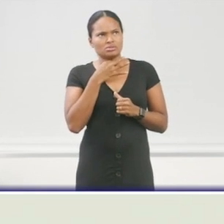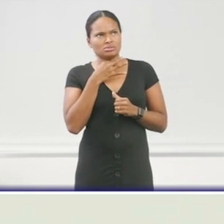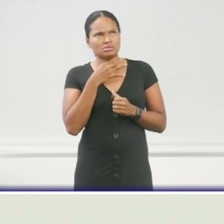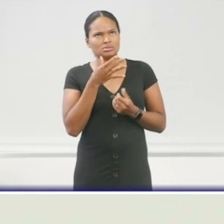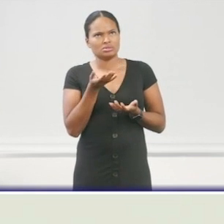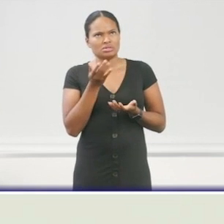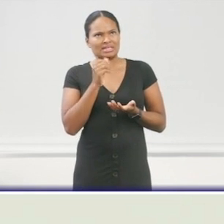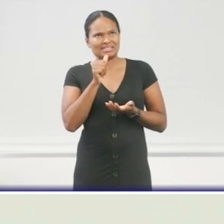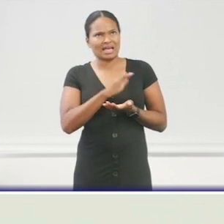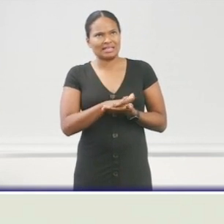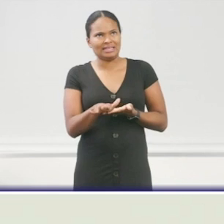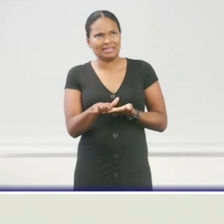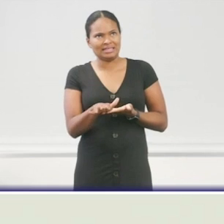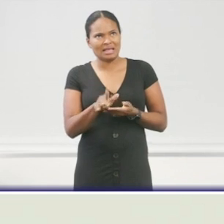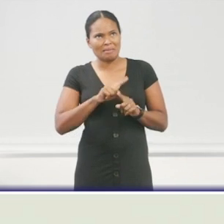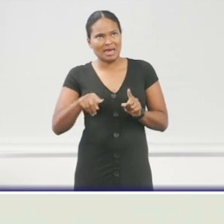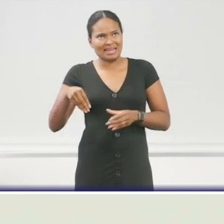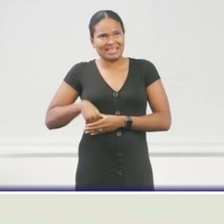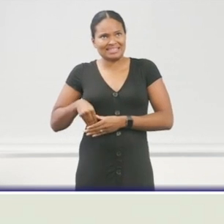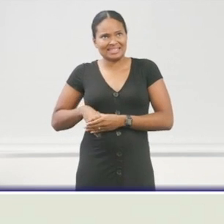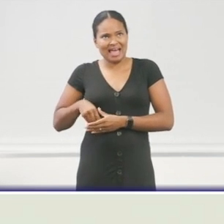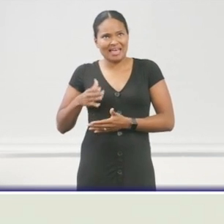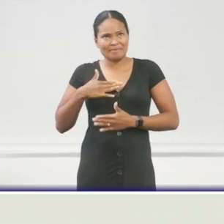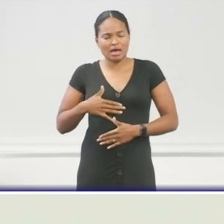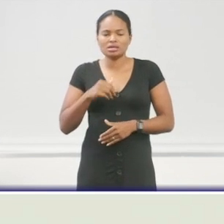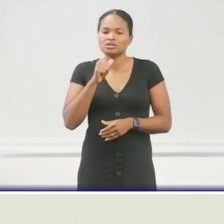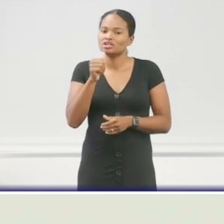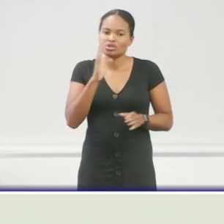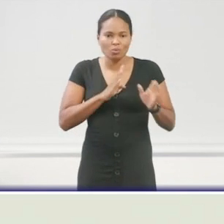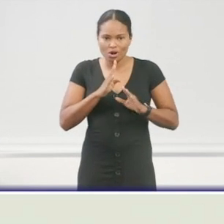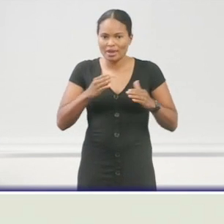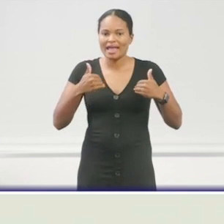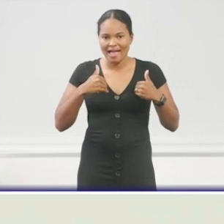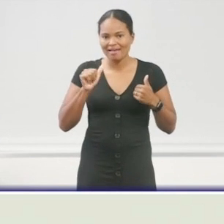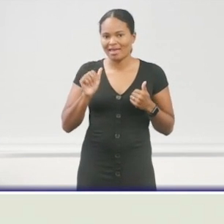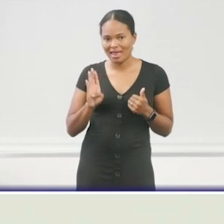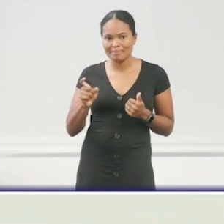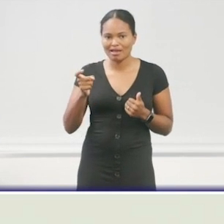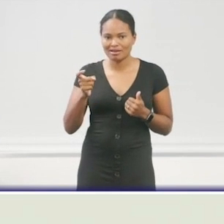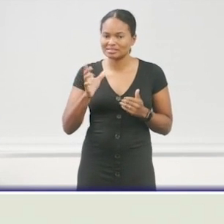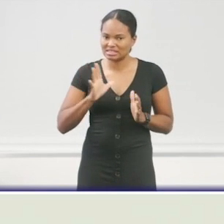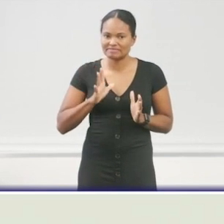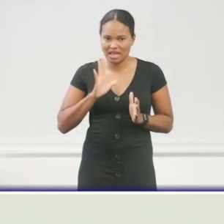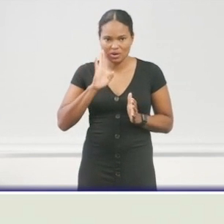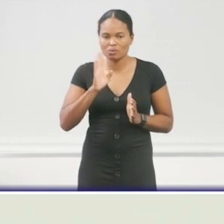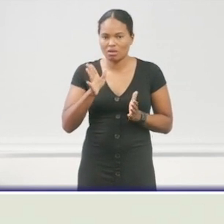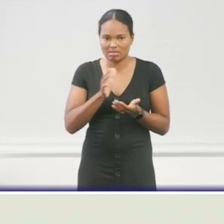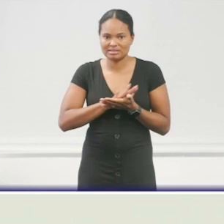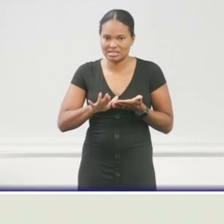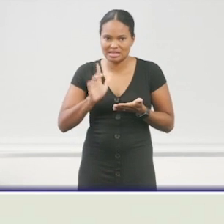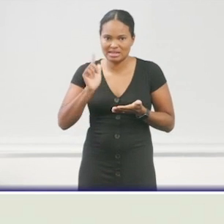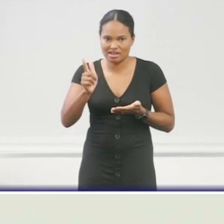is not clean. I'm going to put it inside there. Don't worry. There's antibiotics. They're going to clean it anyways. We're talking about saving